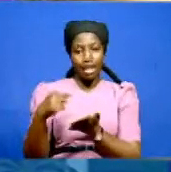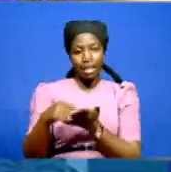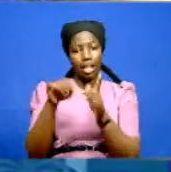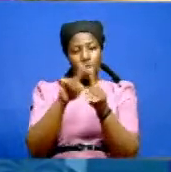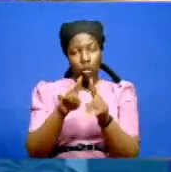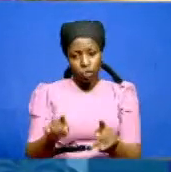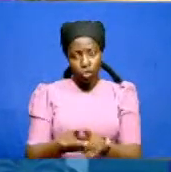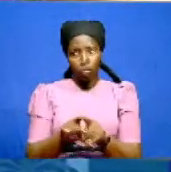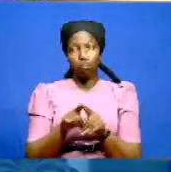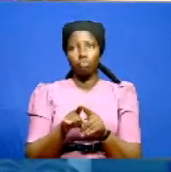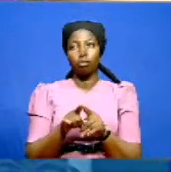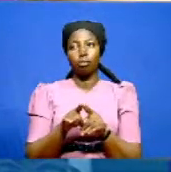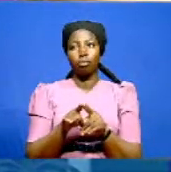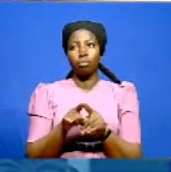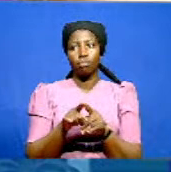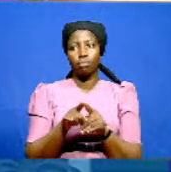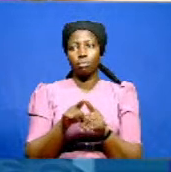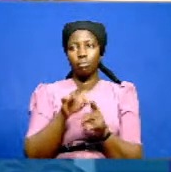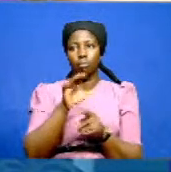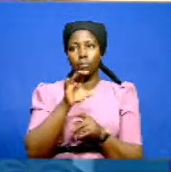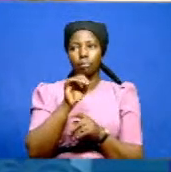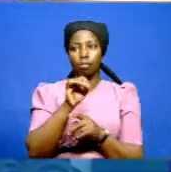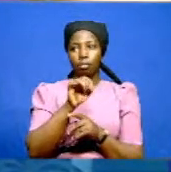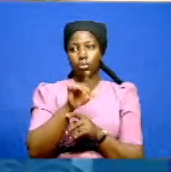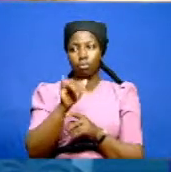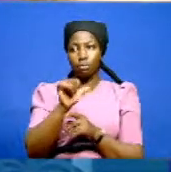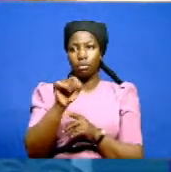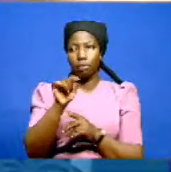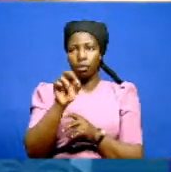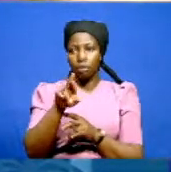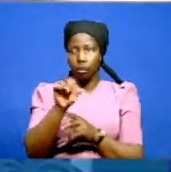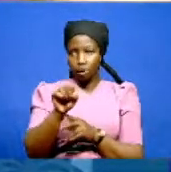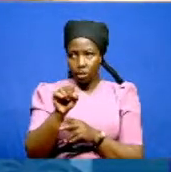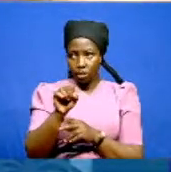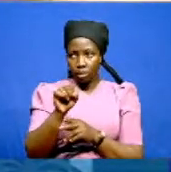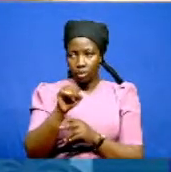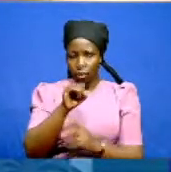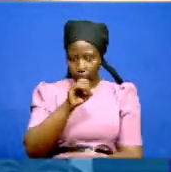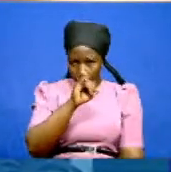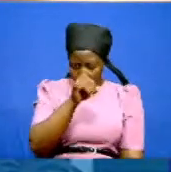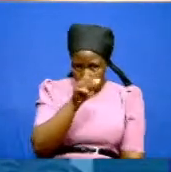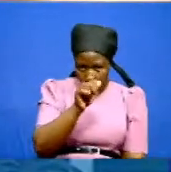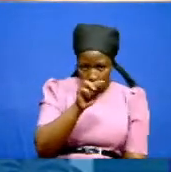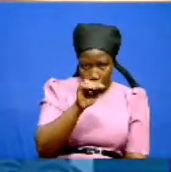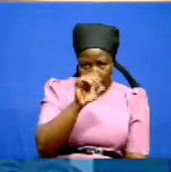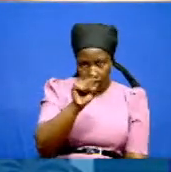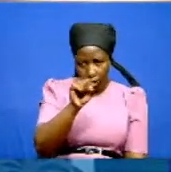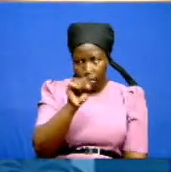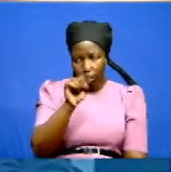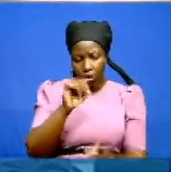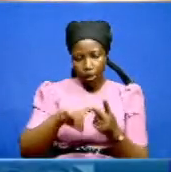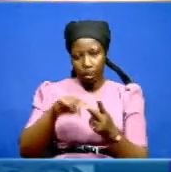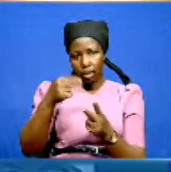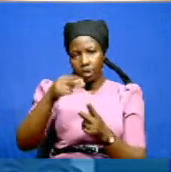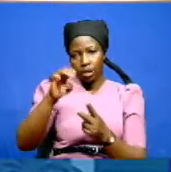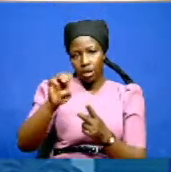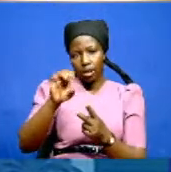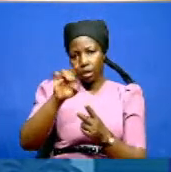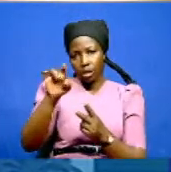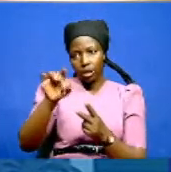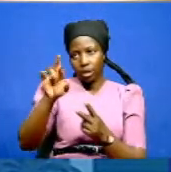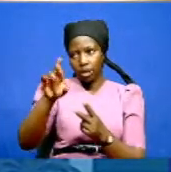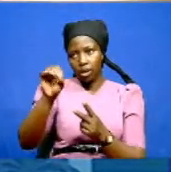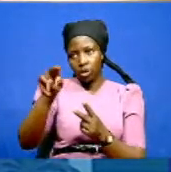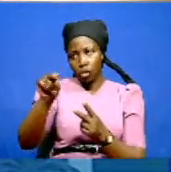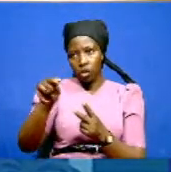subsequently, the choristers, please James, and Hezron,